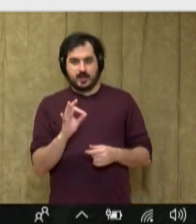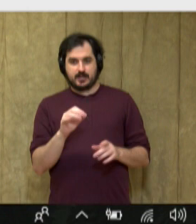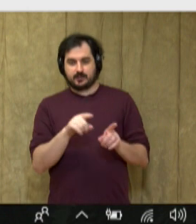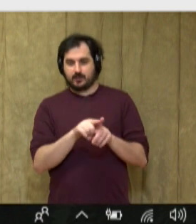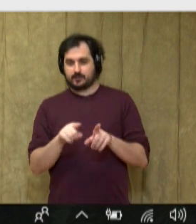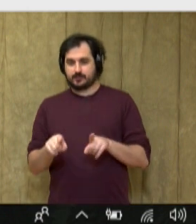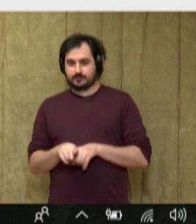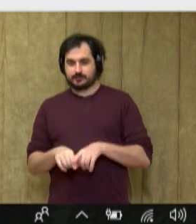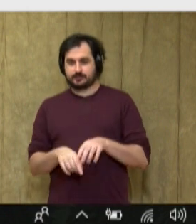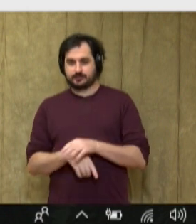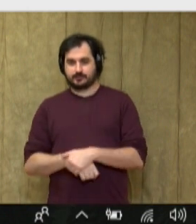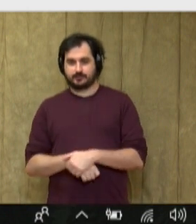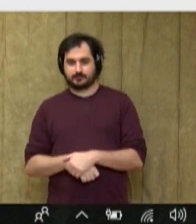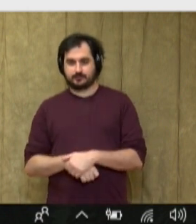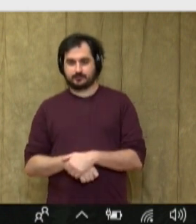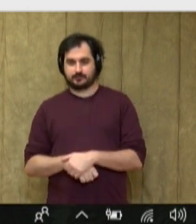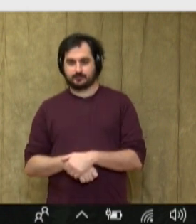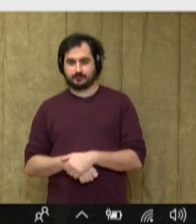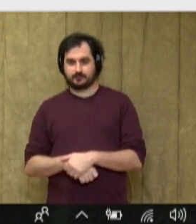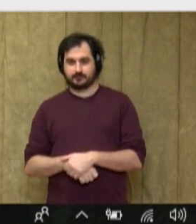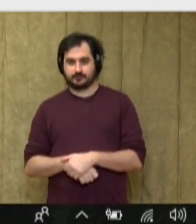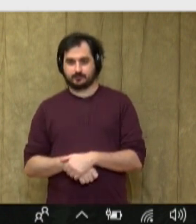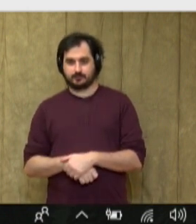So, oh, and I forgot to.